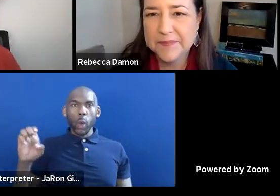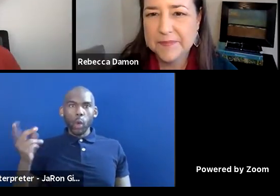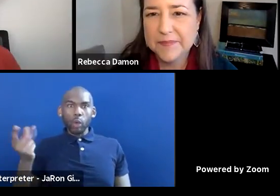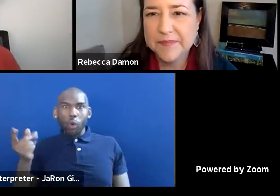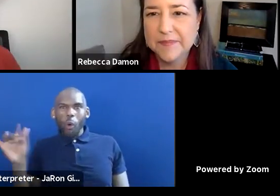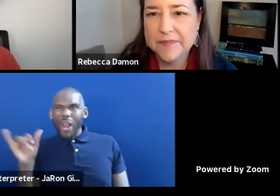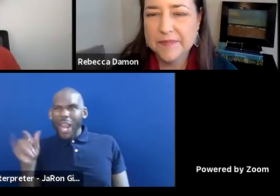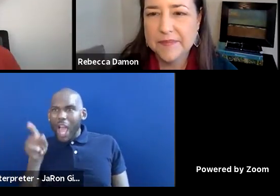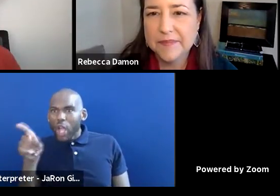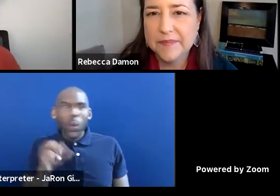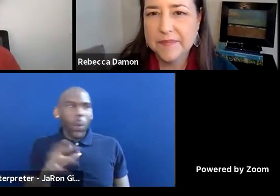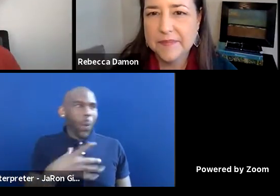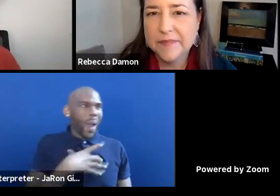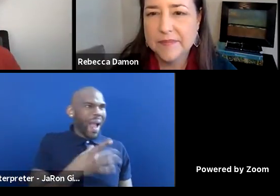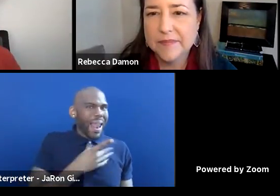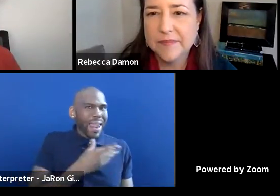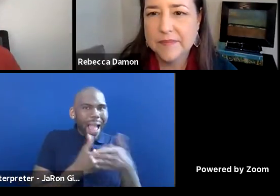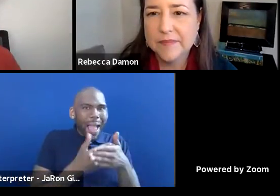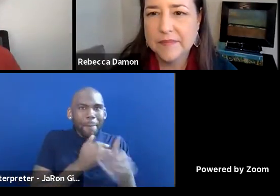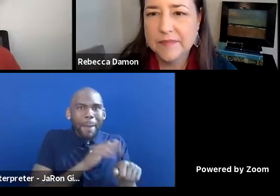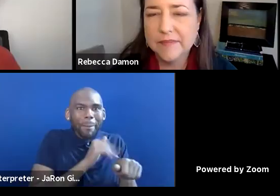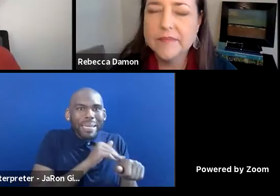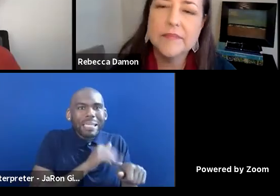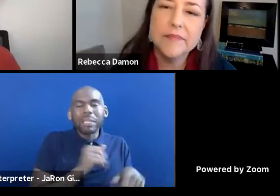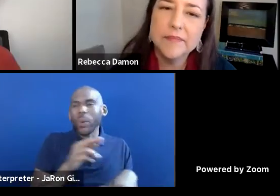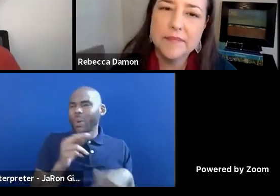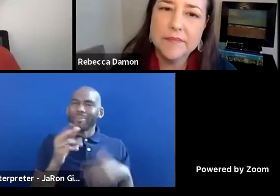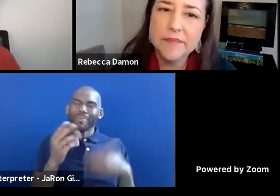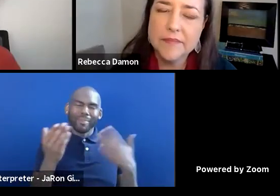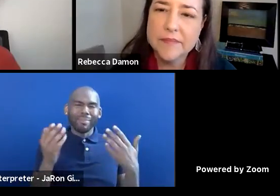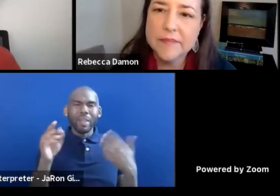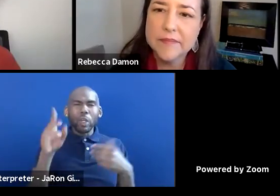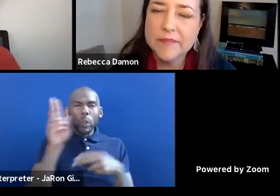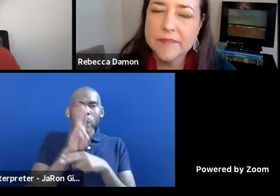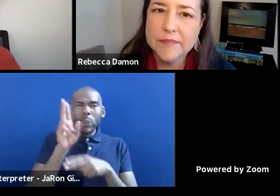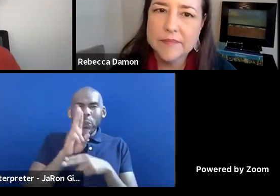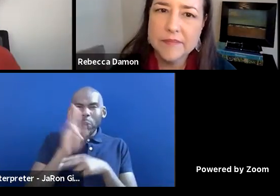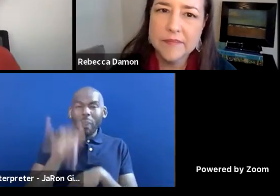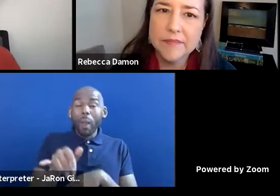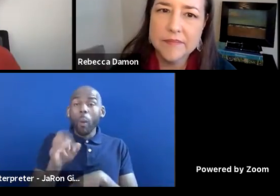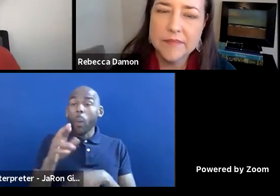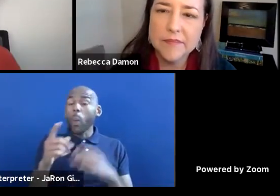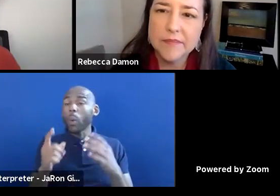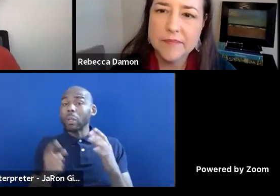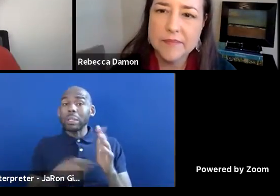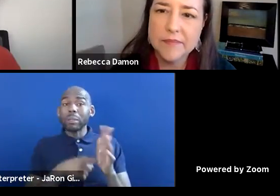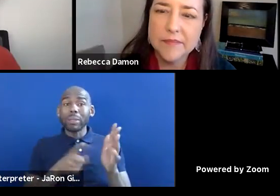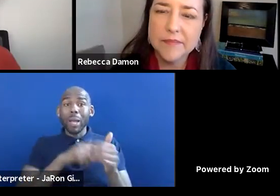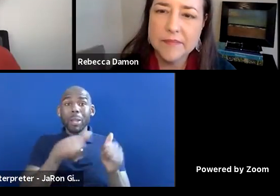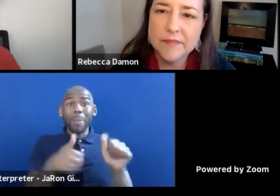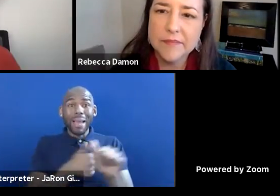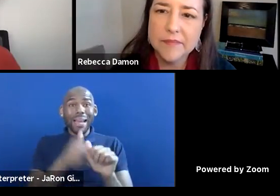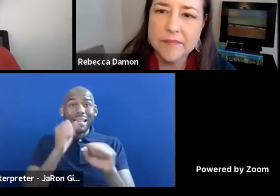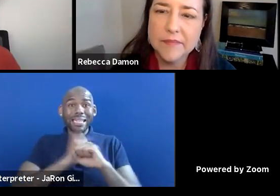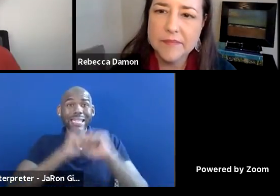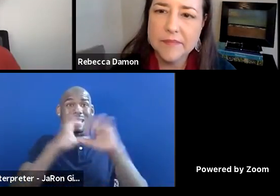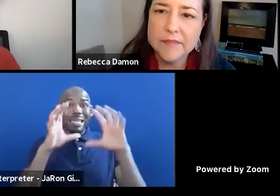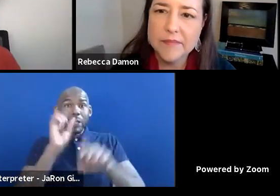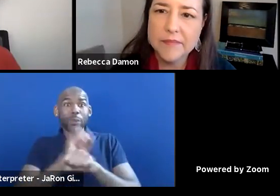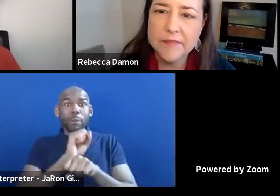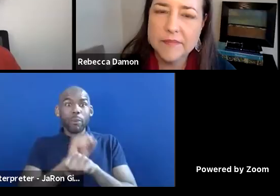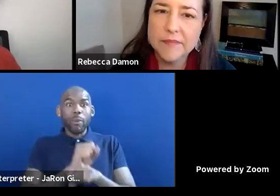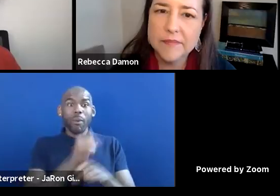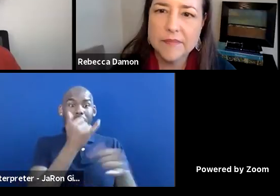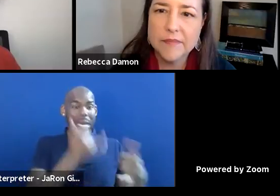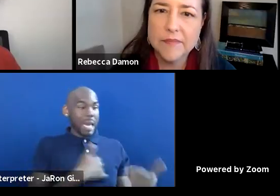humanize yourself by using social media. And sometimes I even go as far as to do behind the scenes work, like, oh, I'm writing,